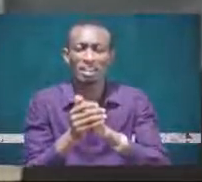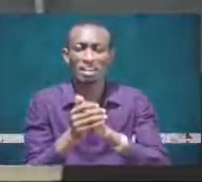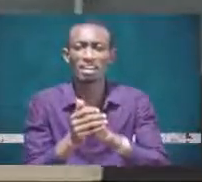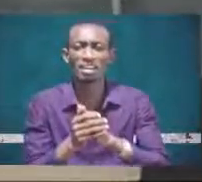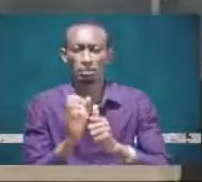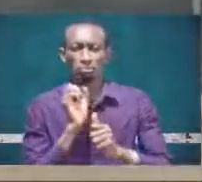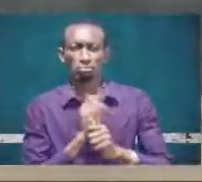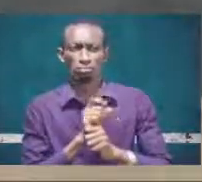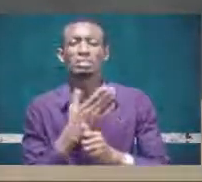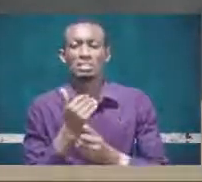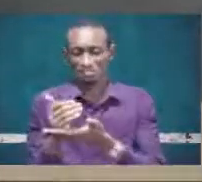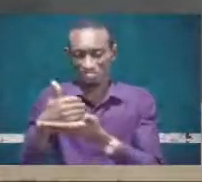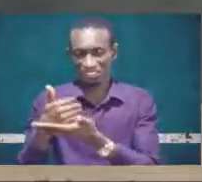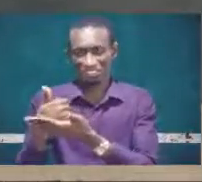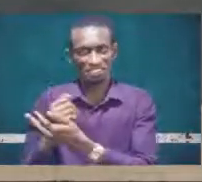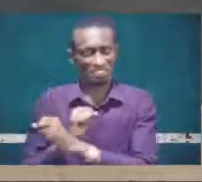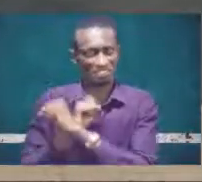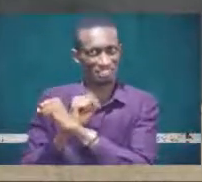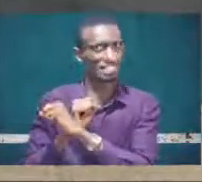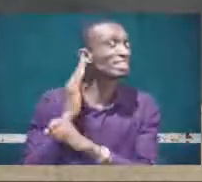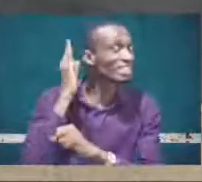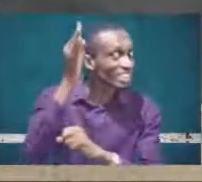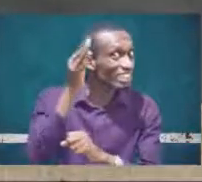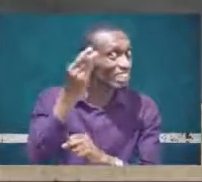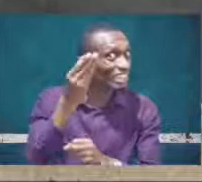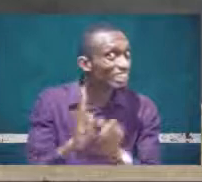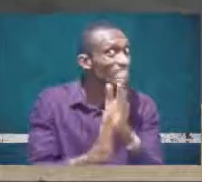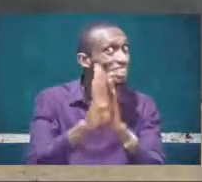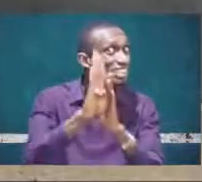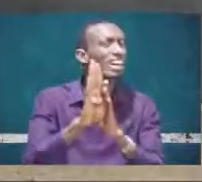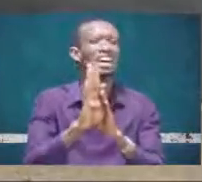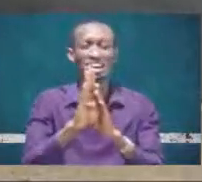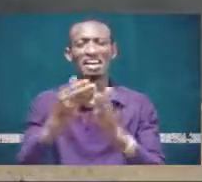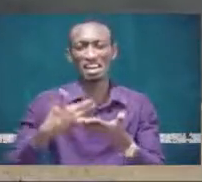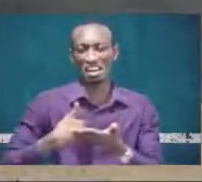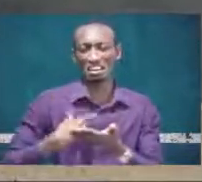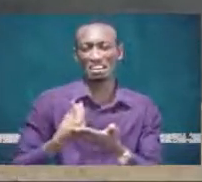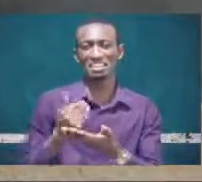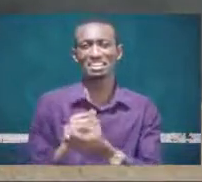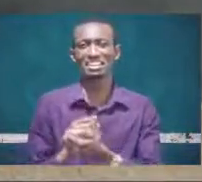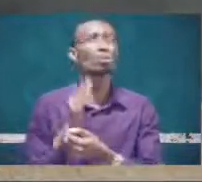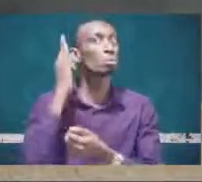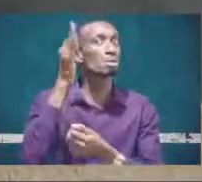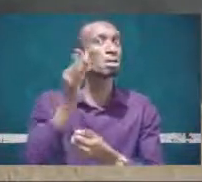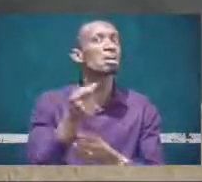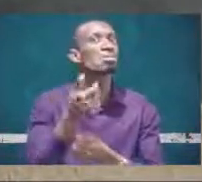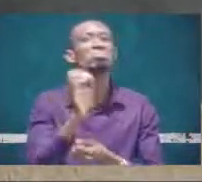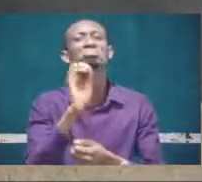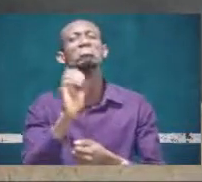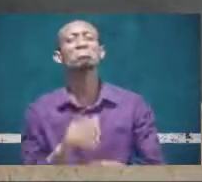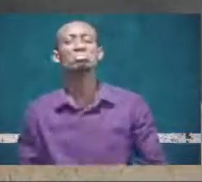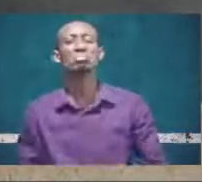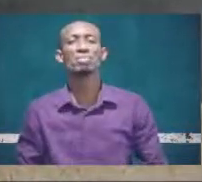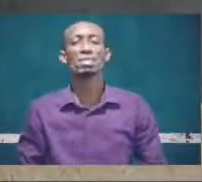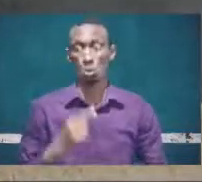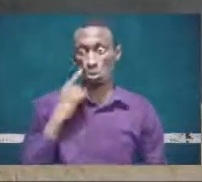they store the goods at the prevailing price, so that they don't suffer paying higher prices in the future. So in this case,